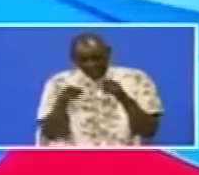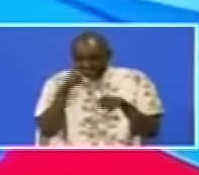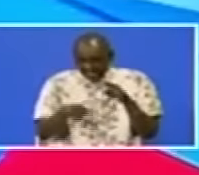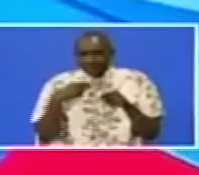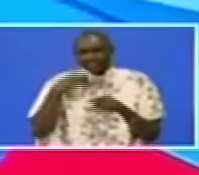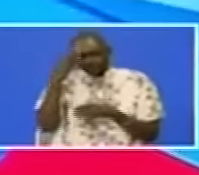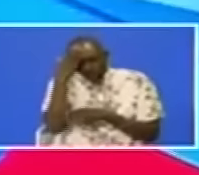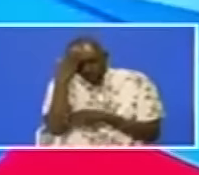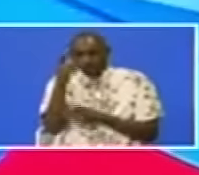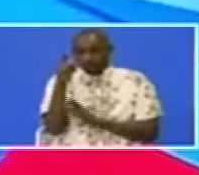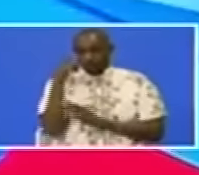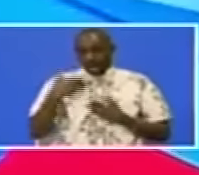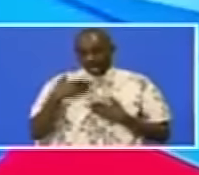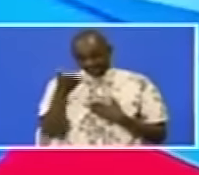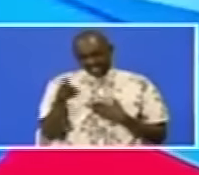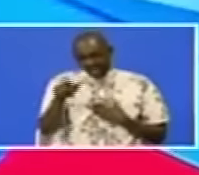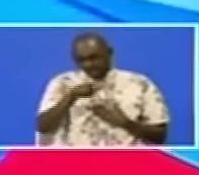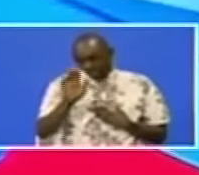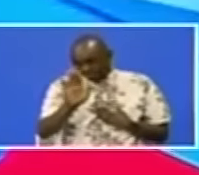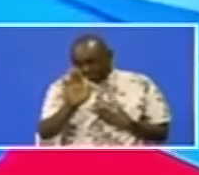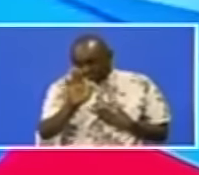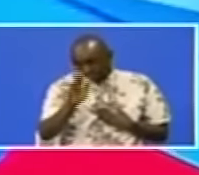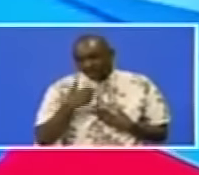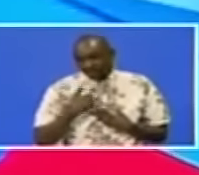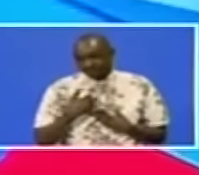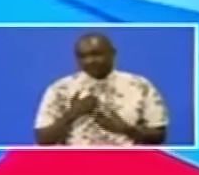countries face no immediate sanctions.